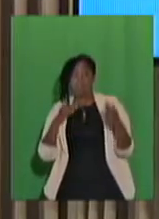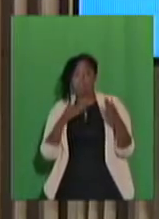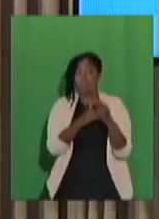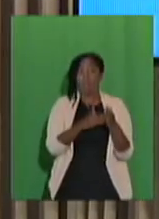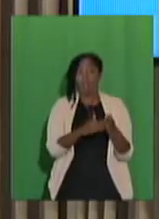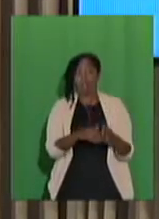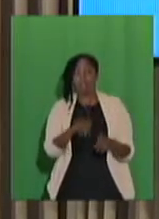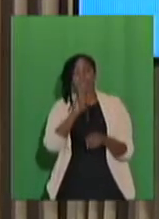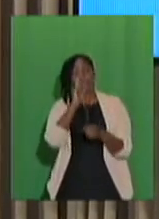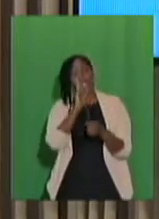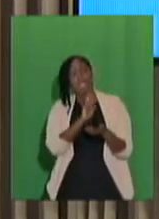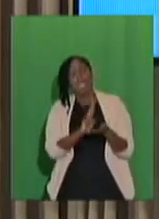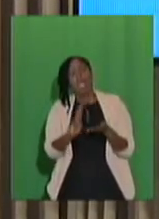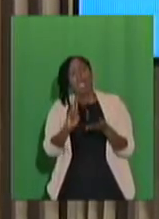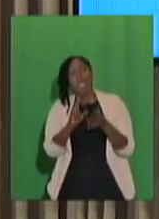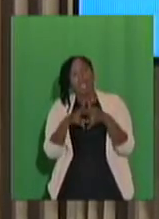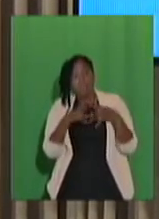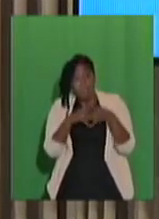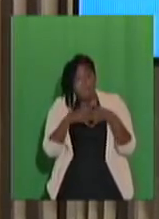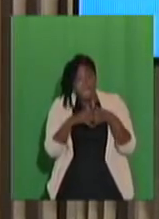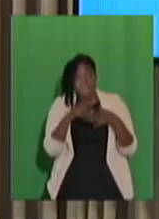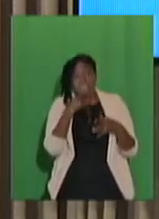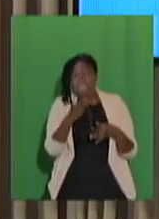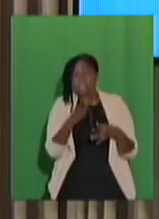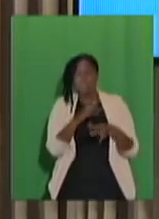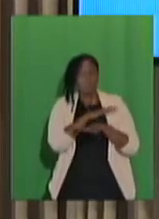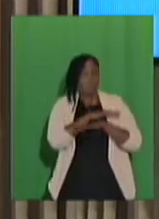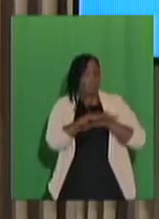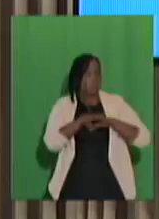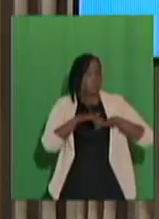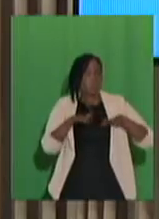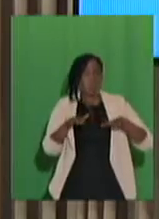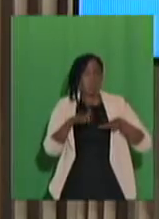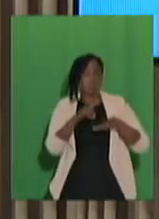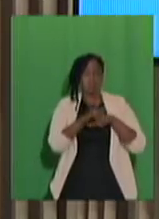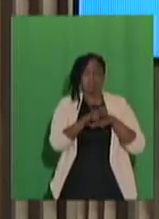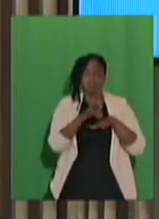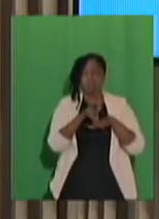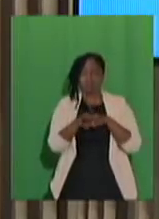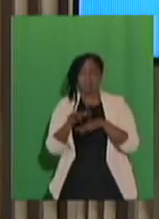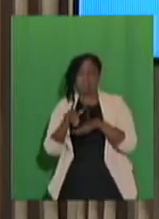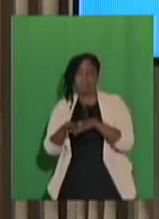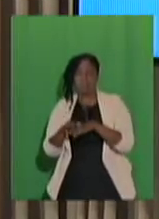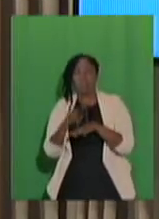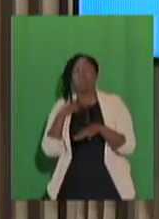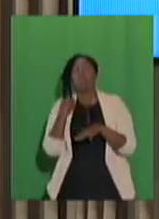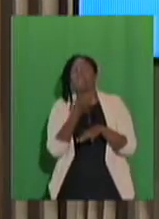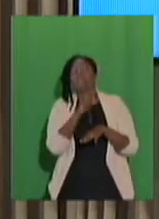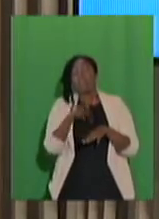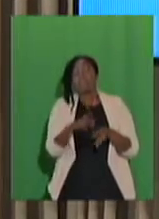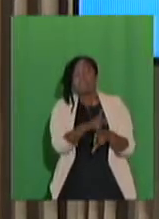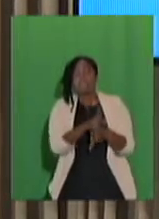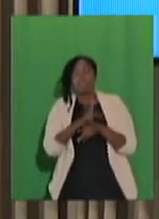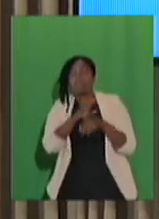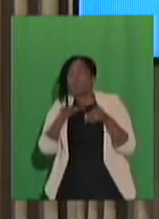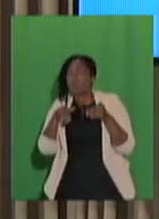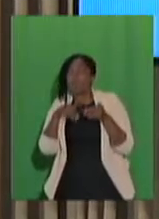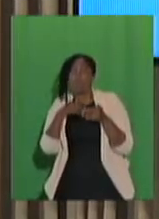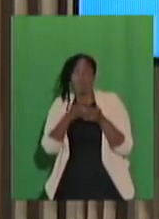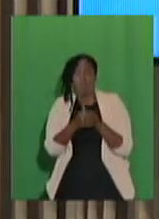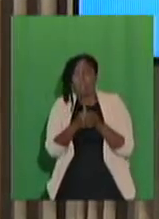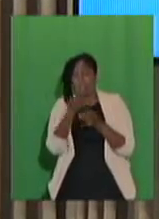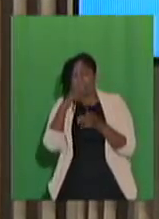out of the United States, but let me assure you, we have incoming. I think yesterday we got in 6,000 N95